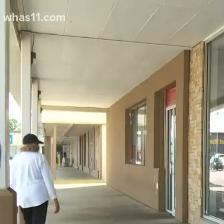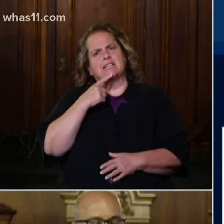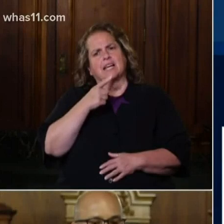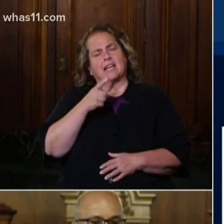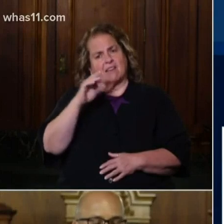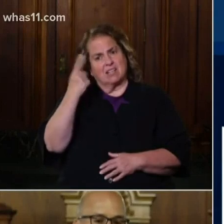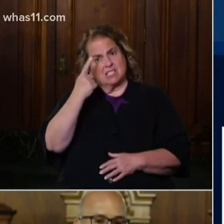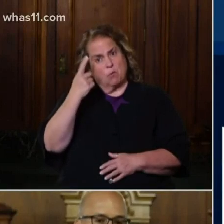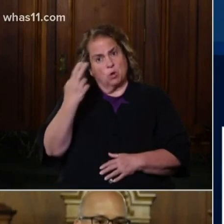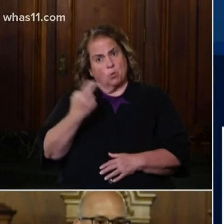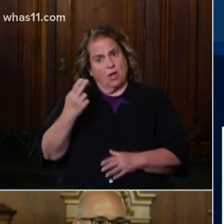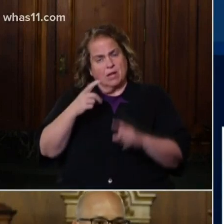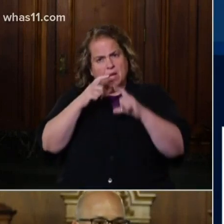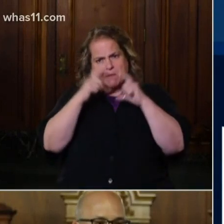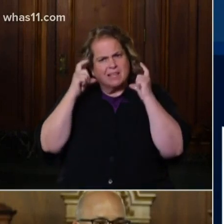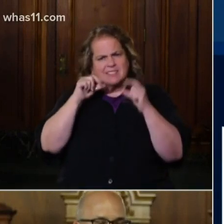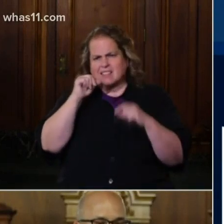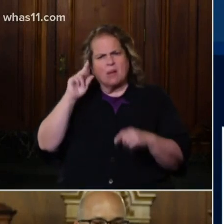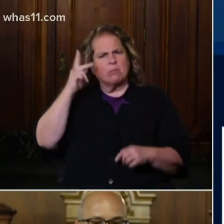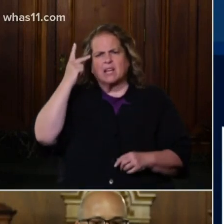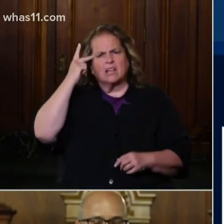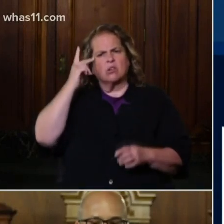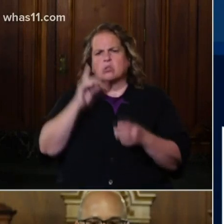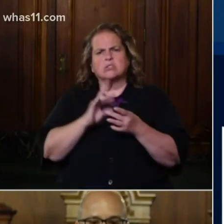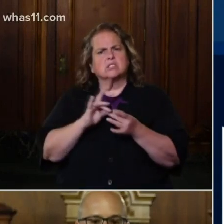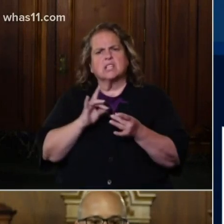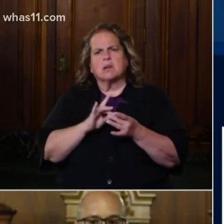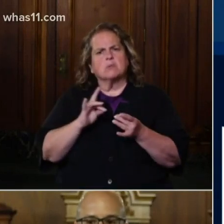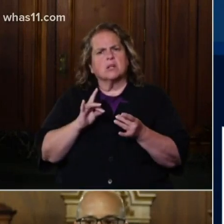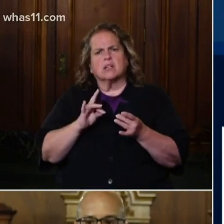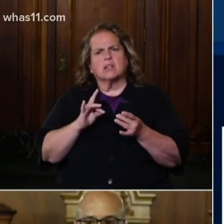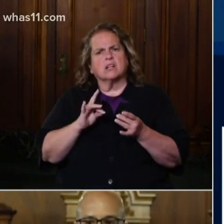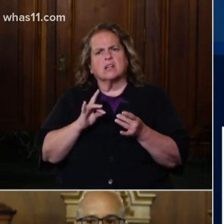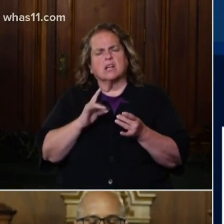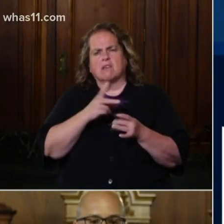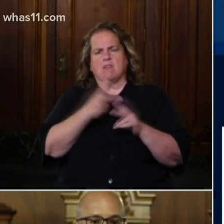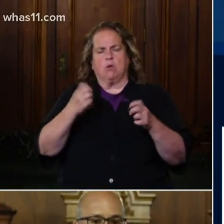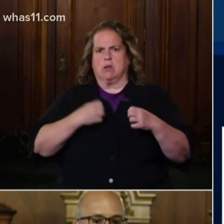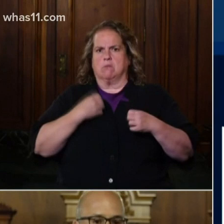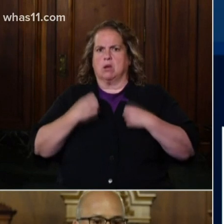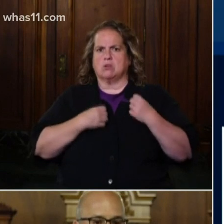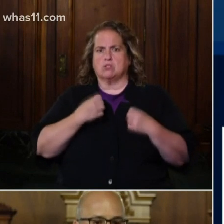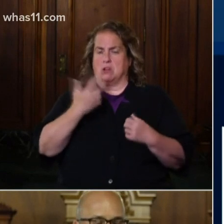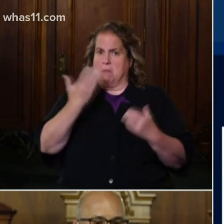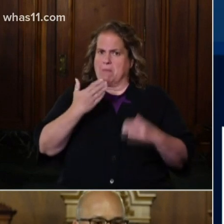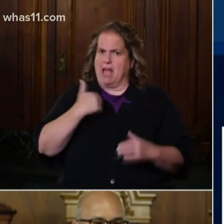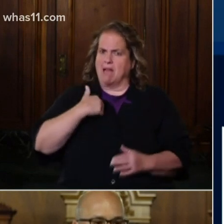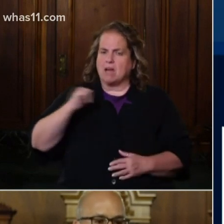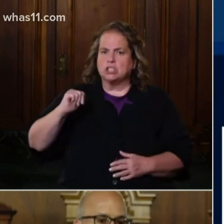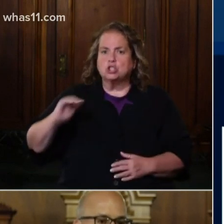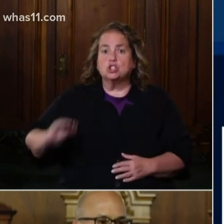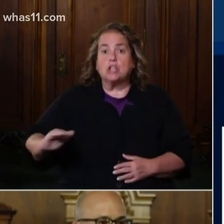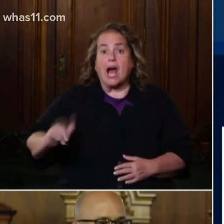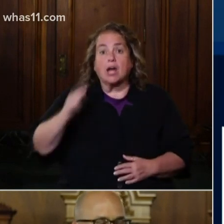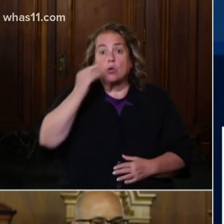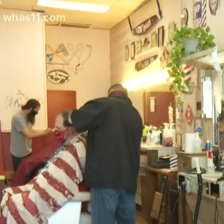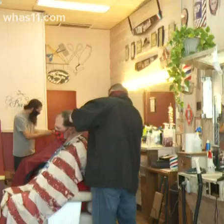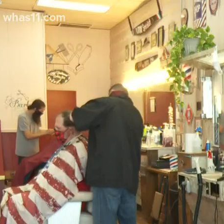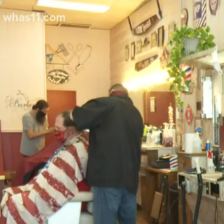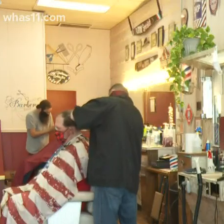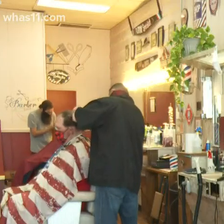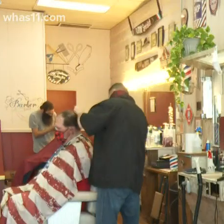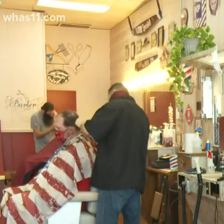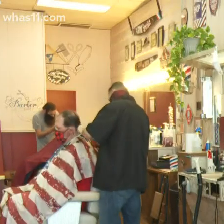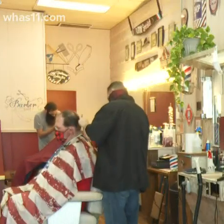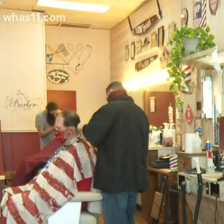mask, it's not a police They statement. They may have a child at home who has a chronic medical condition or who has a compromised immune system.